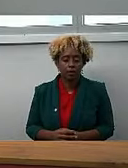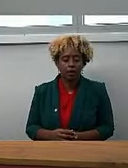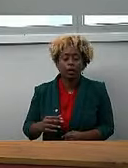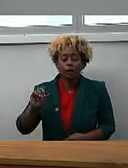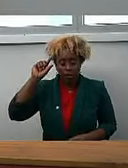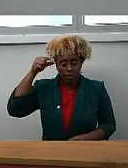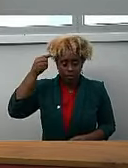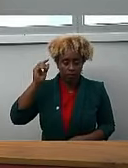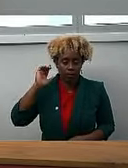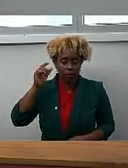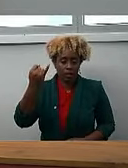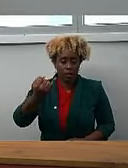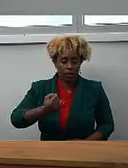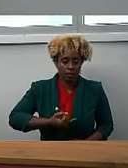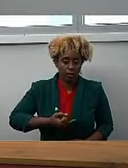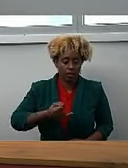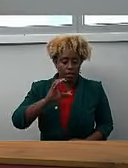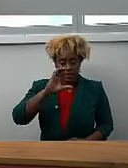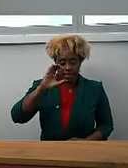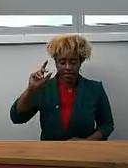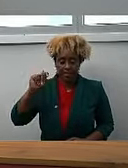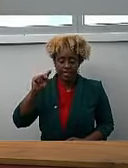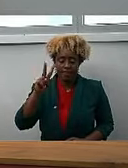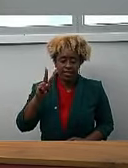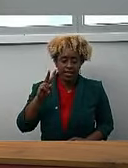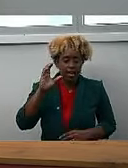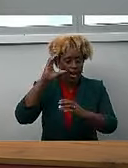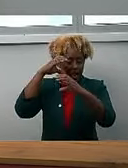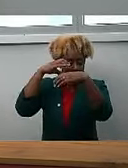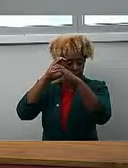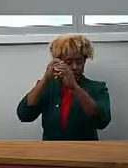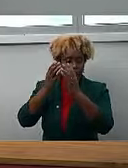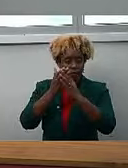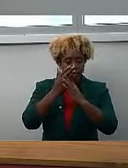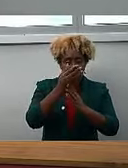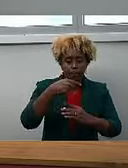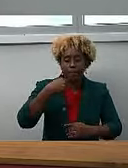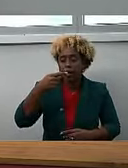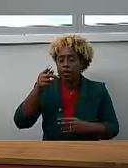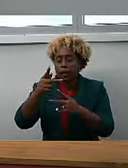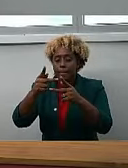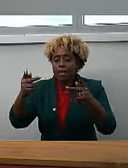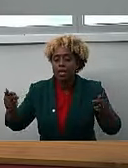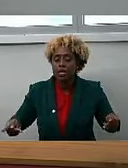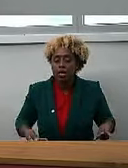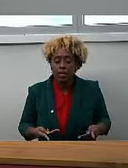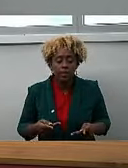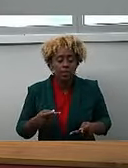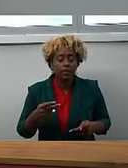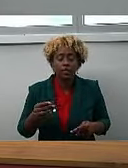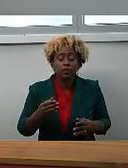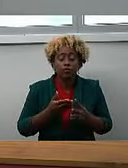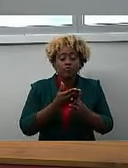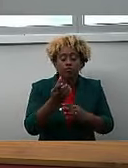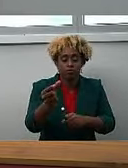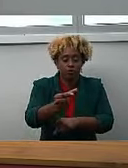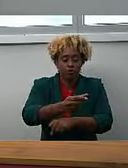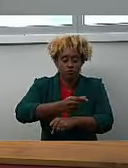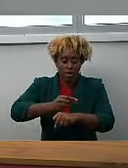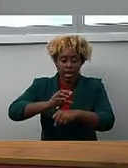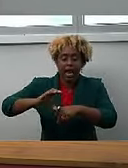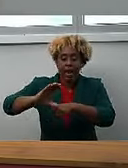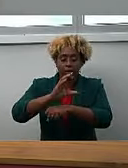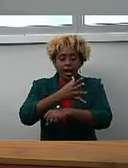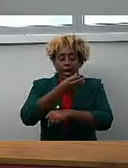will introduce CCTV cameras across public spaces and other vulnerable spots across Grenada, Carriacou,